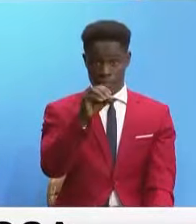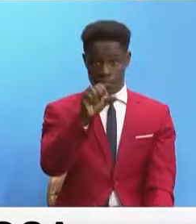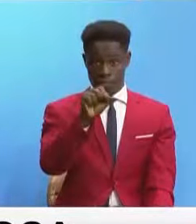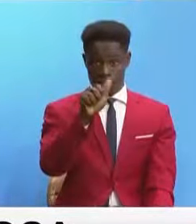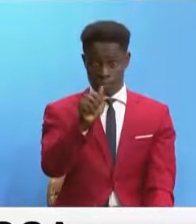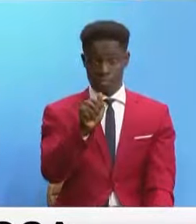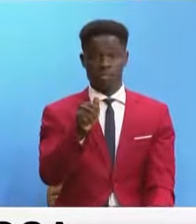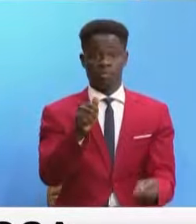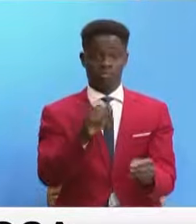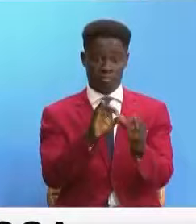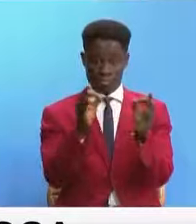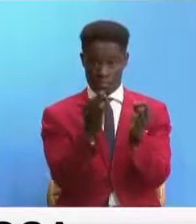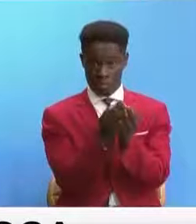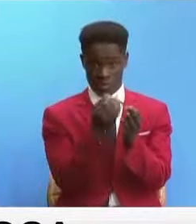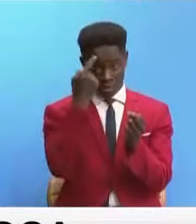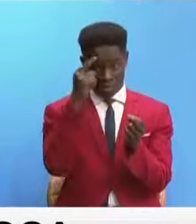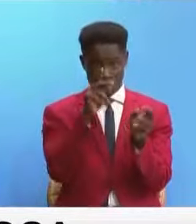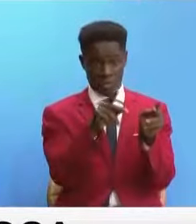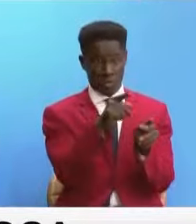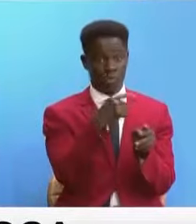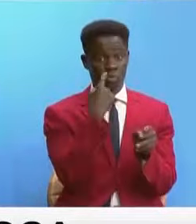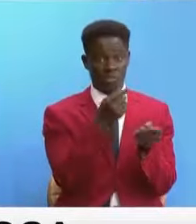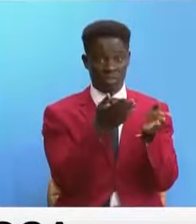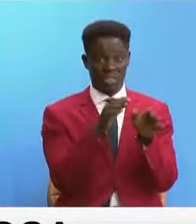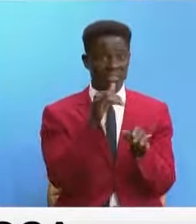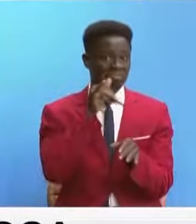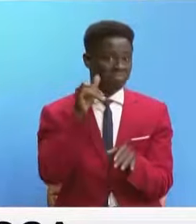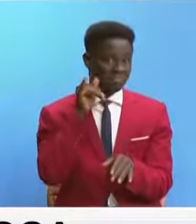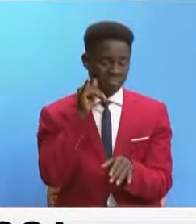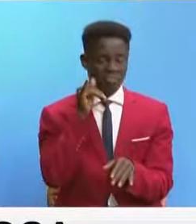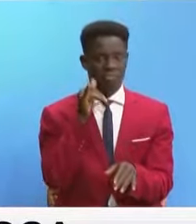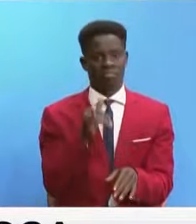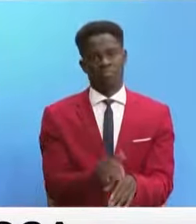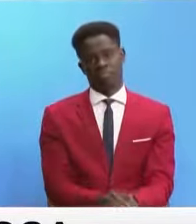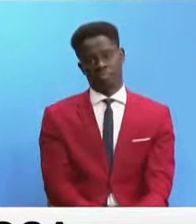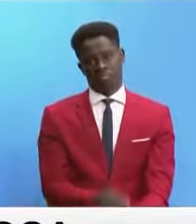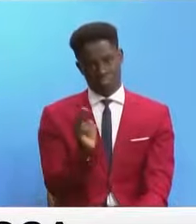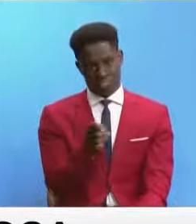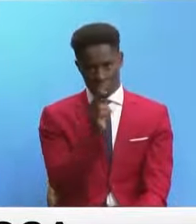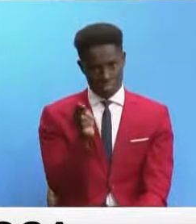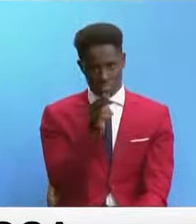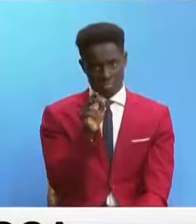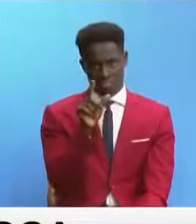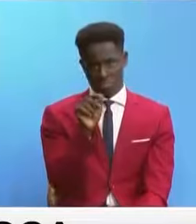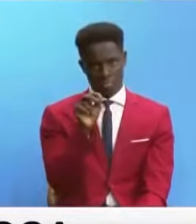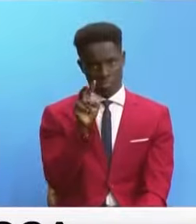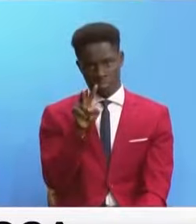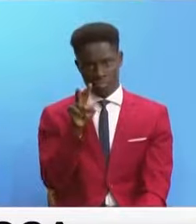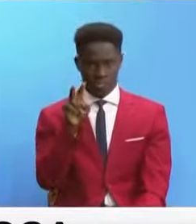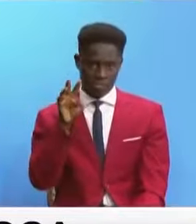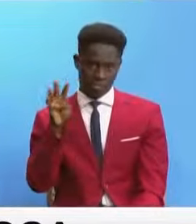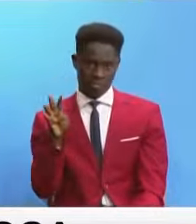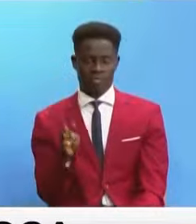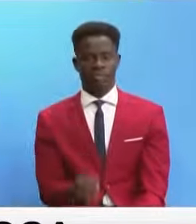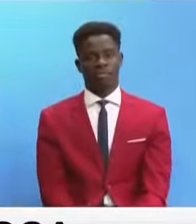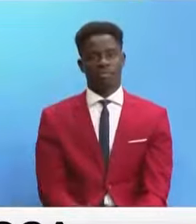of Matthew Ngosa, who died yesterday, Thursday, 1st August 2024. Ministry of Information and Media